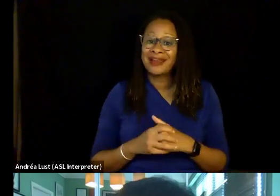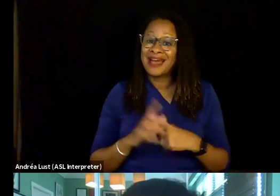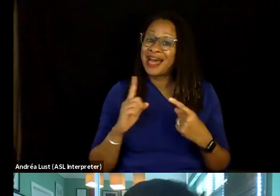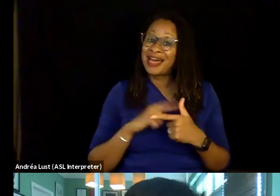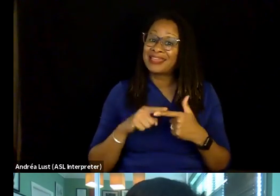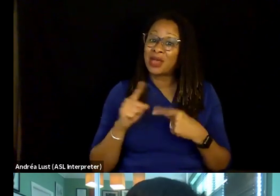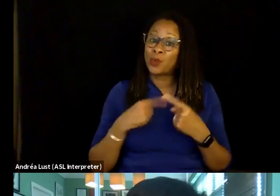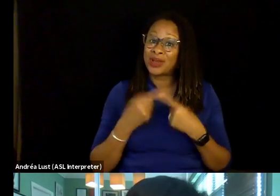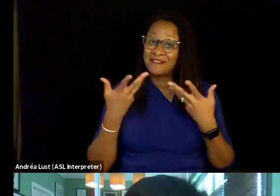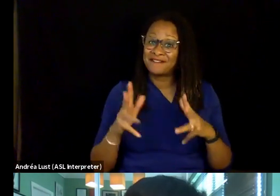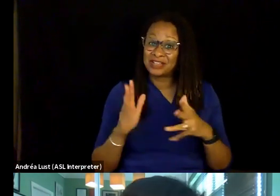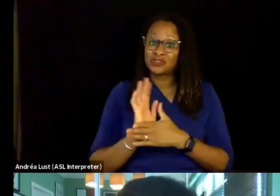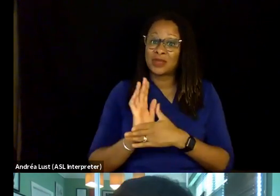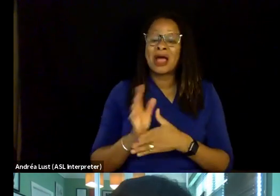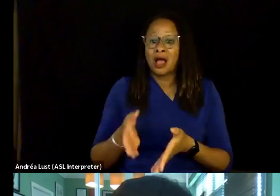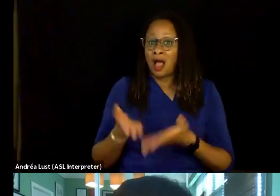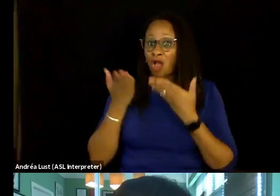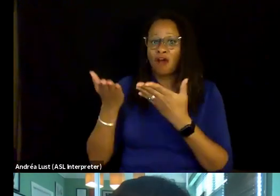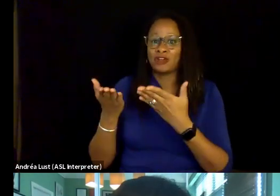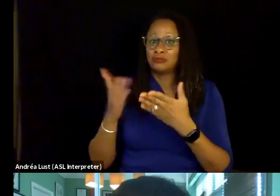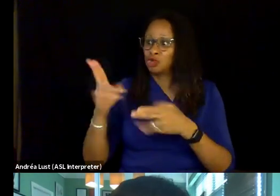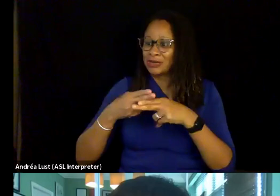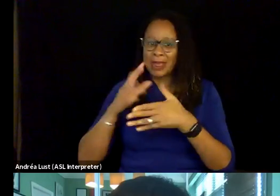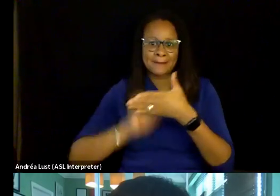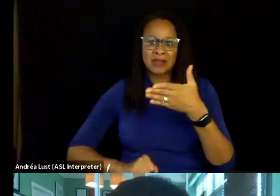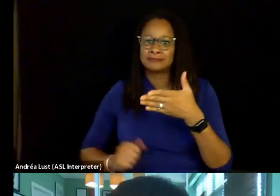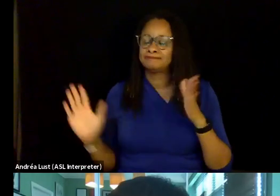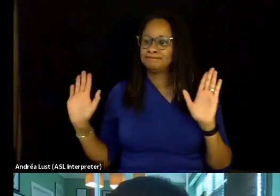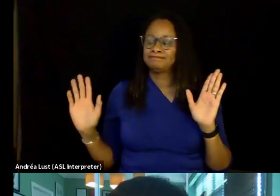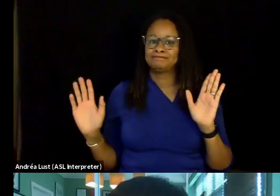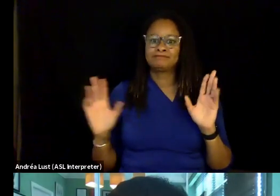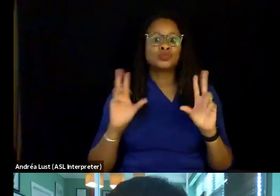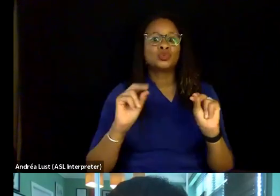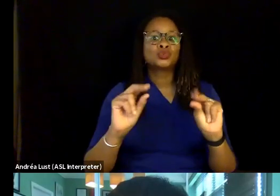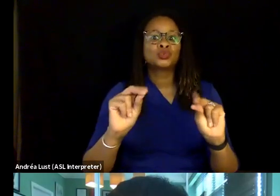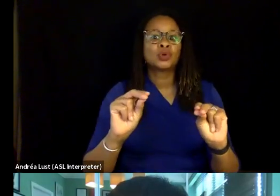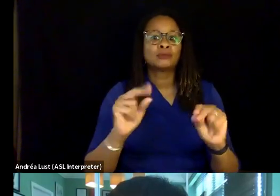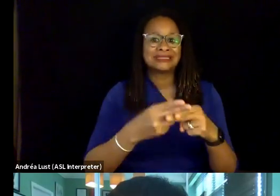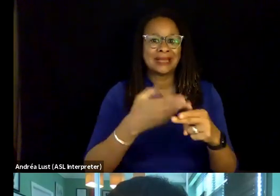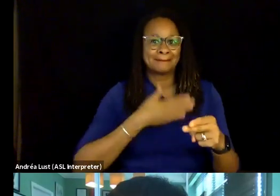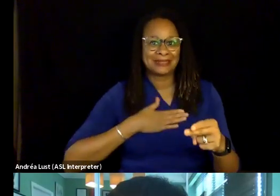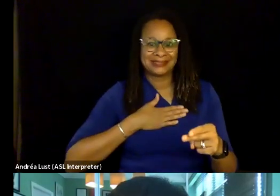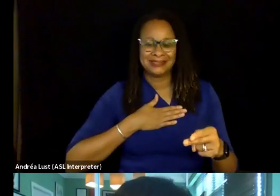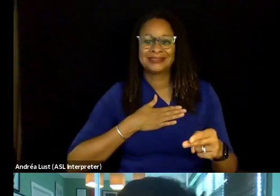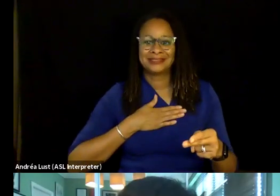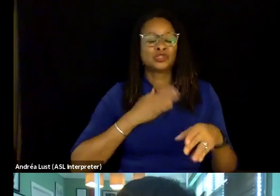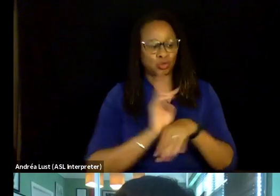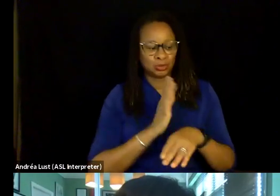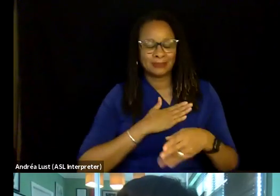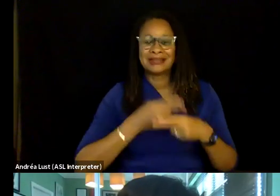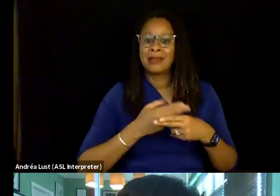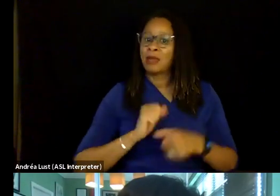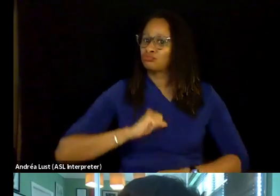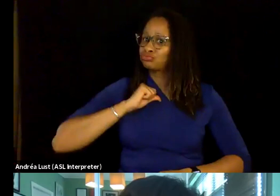film, I offered them to be anonymous. I said, we could, you know, lift you as anonymous. They go, no, we want to be named. We're very proud of our association.